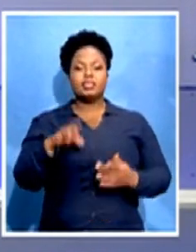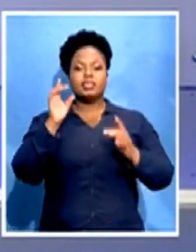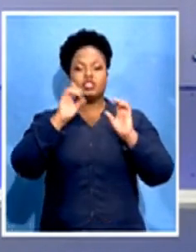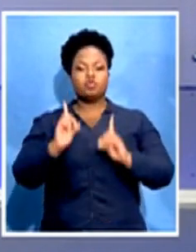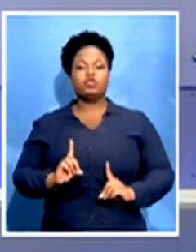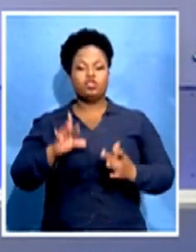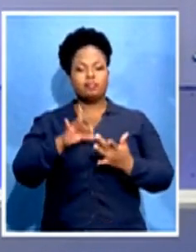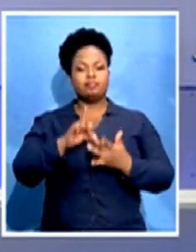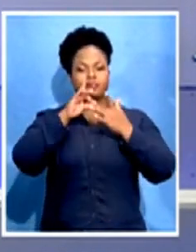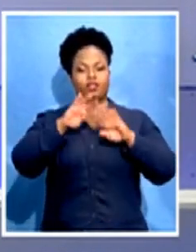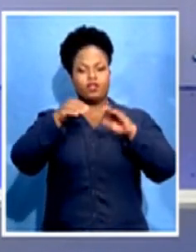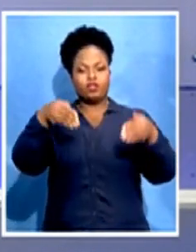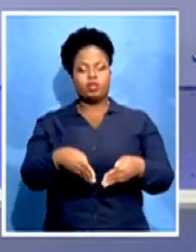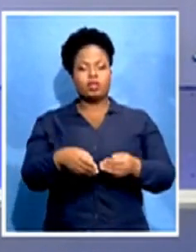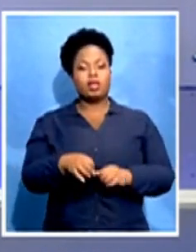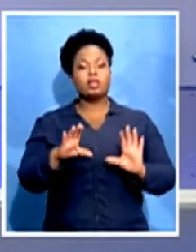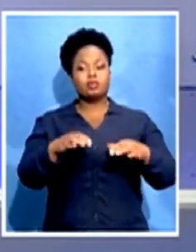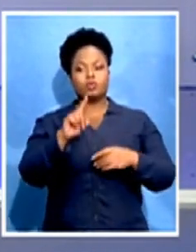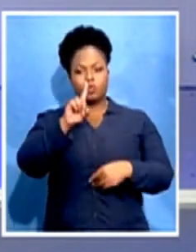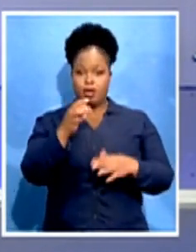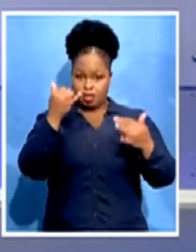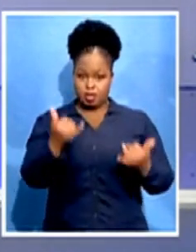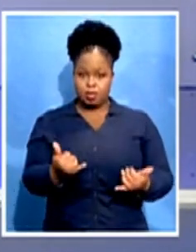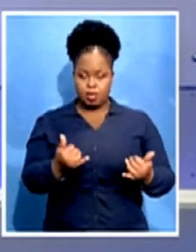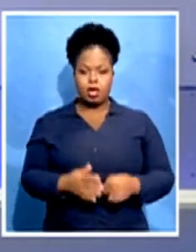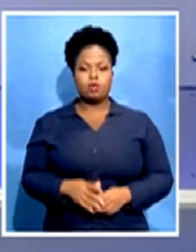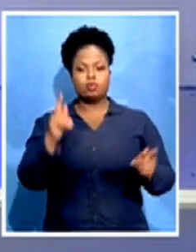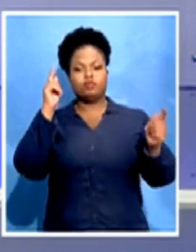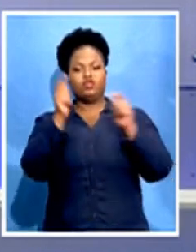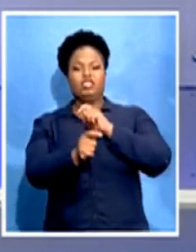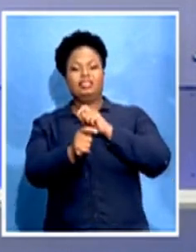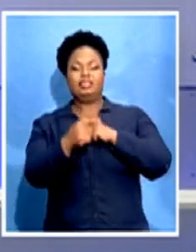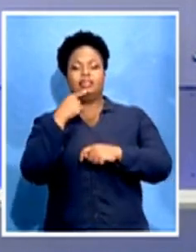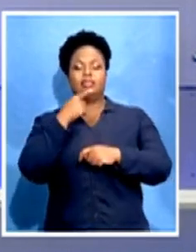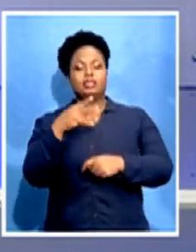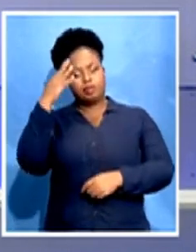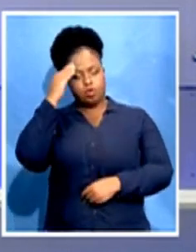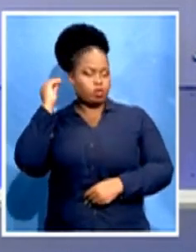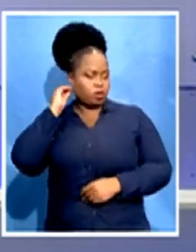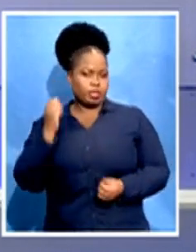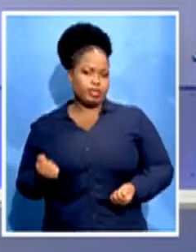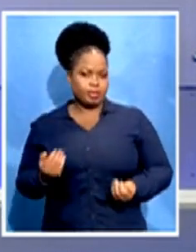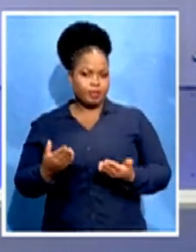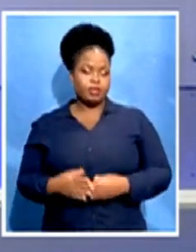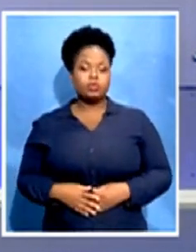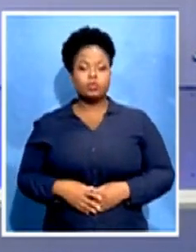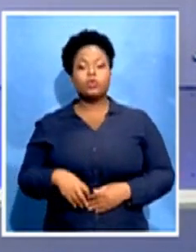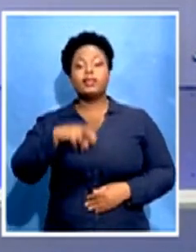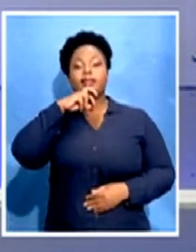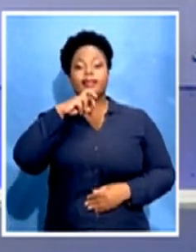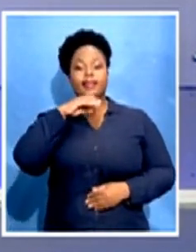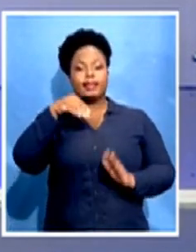has now been converted to a memorial service. The king will be planted in a private ceremony